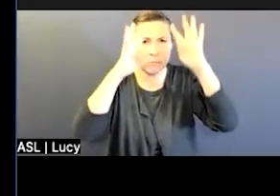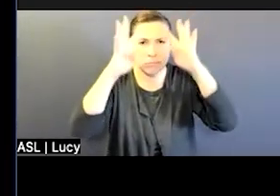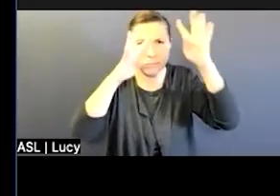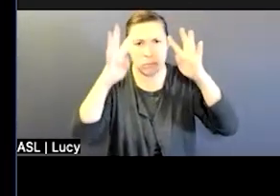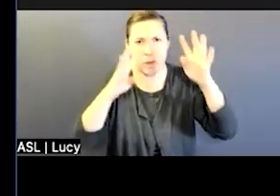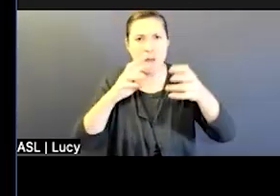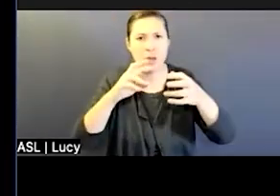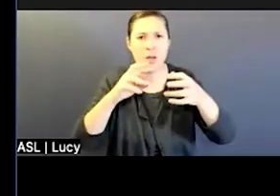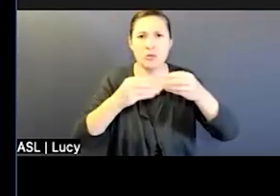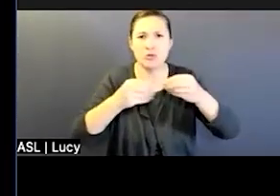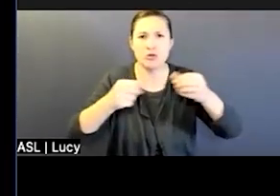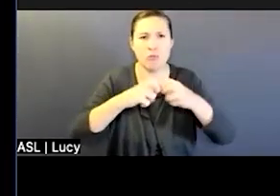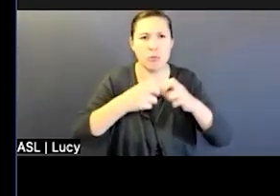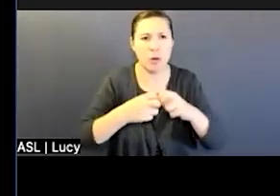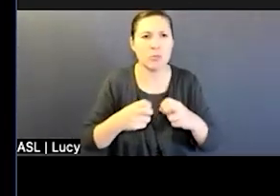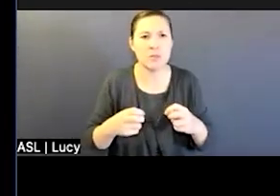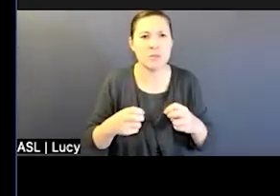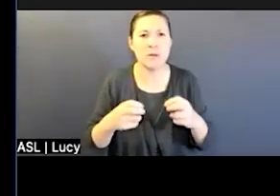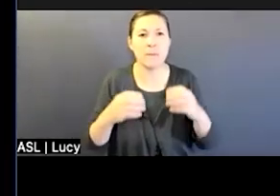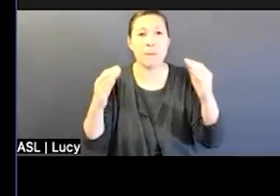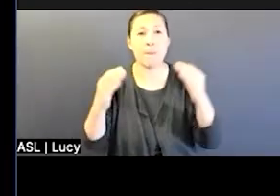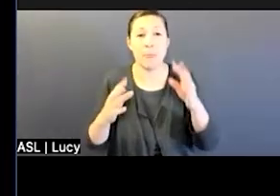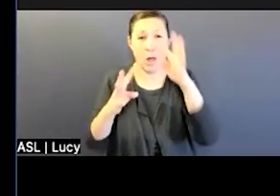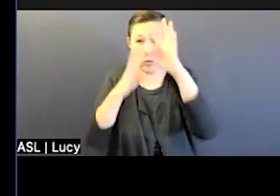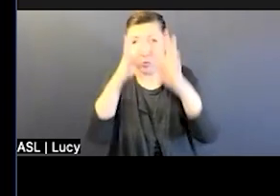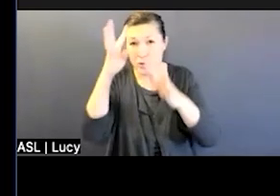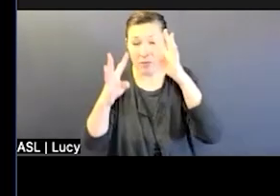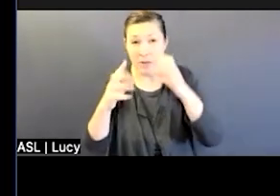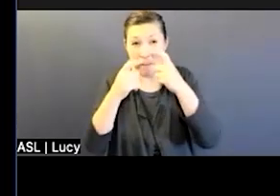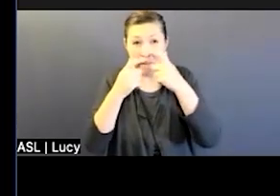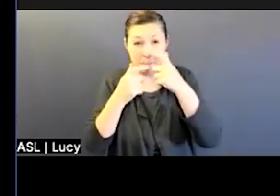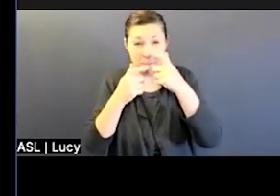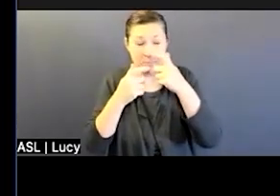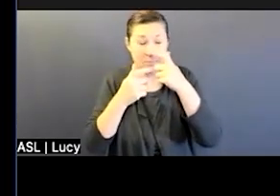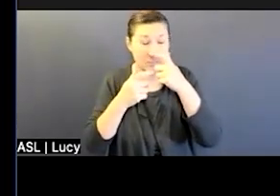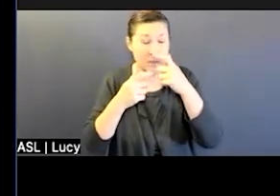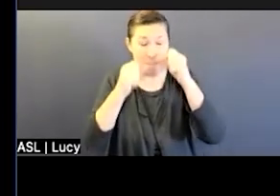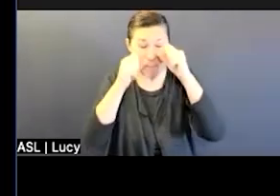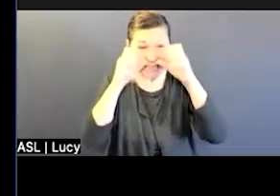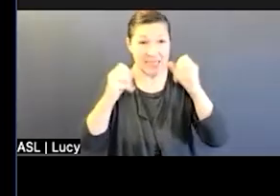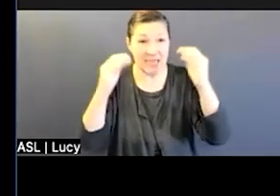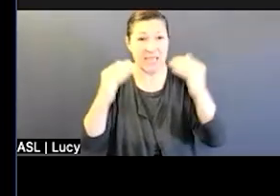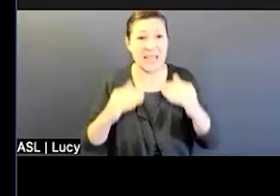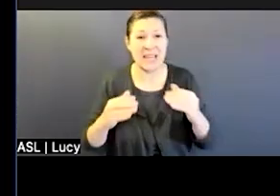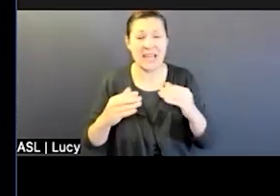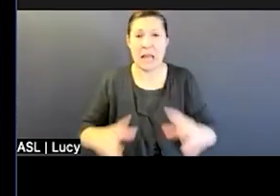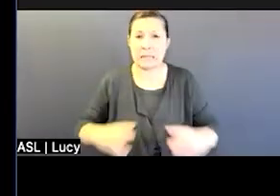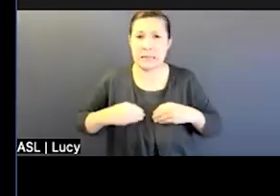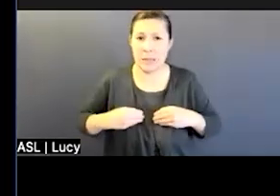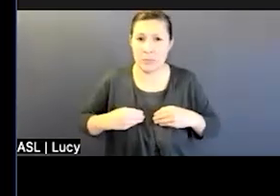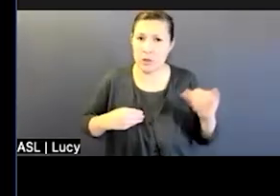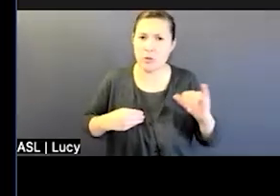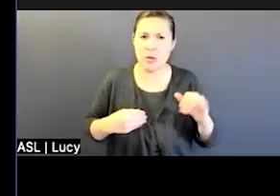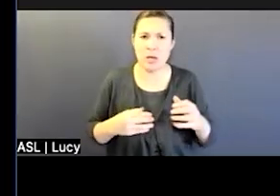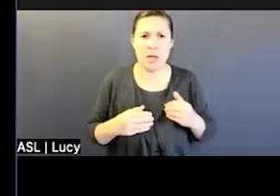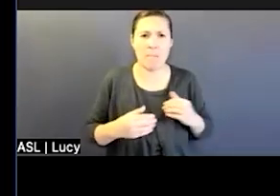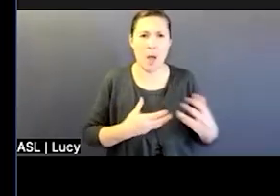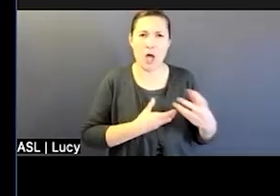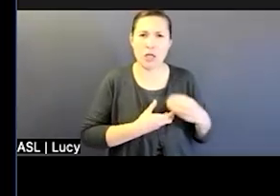Incredible creativity and the acceptance. I remember when my autistic child, before they were even